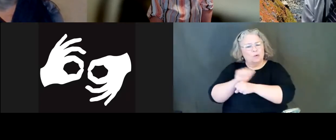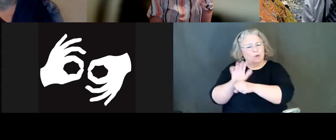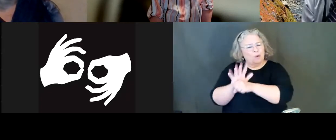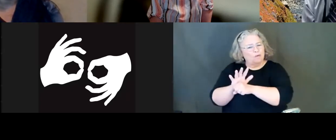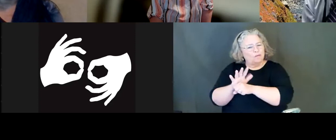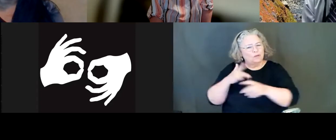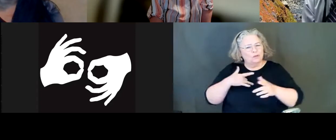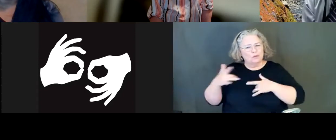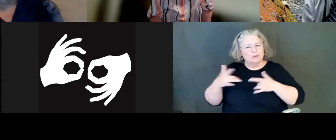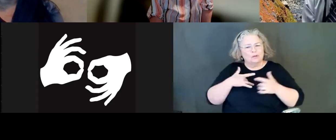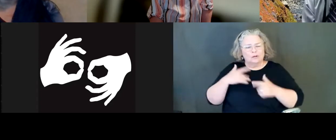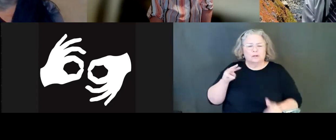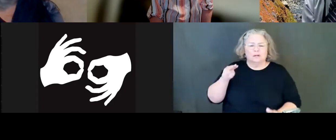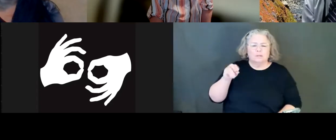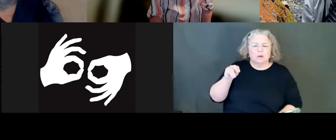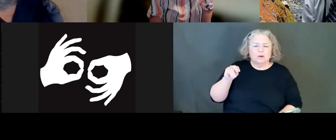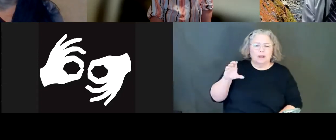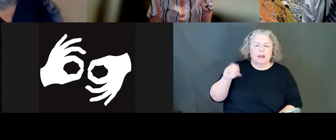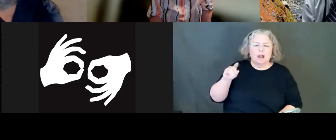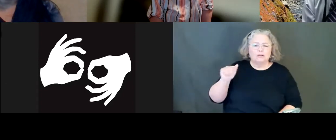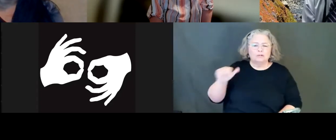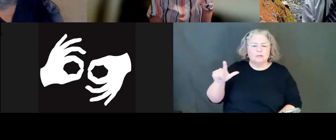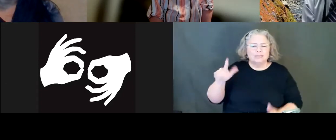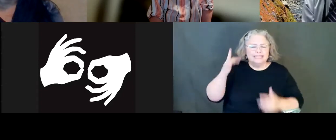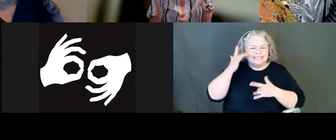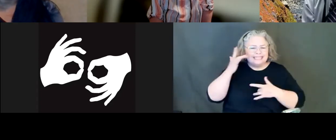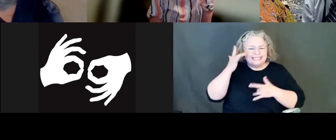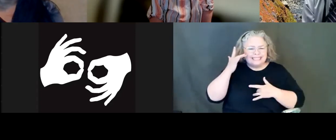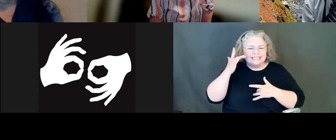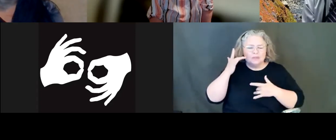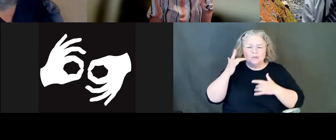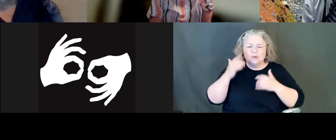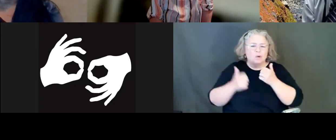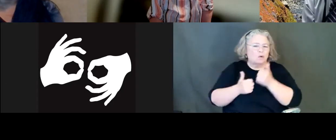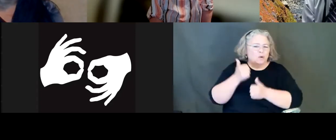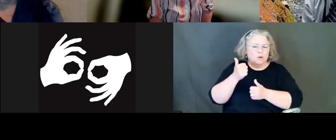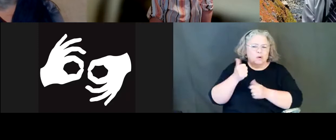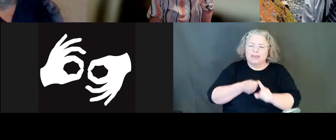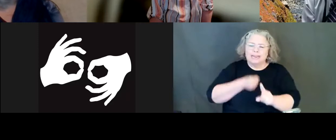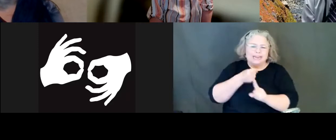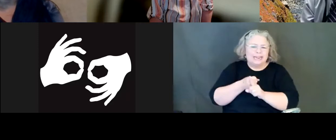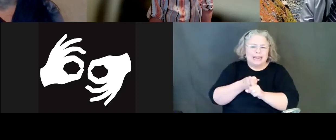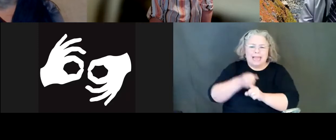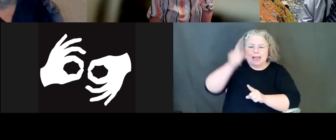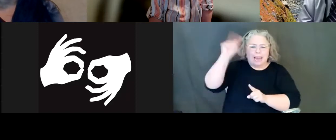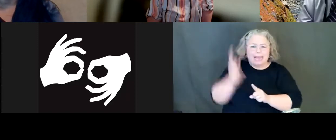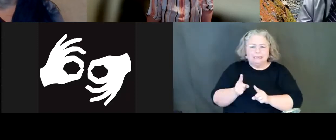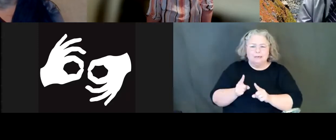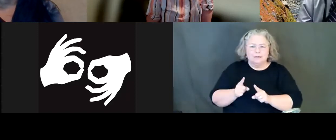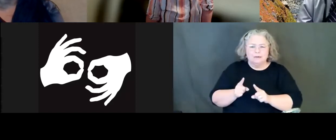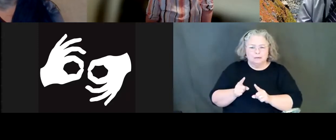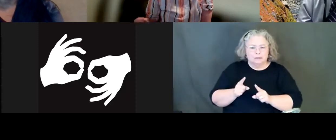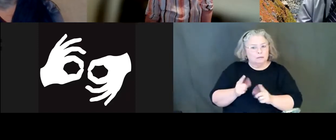where meningococcal disease in 2021 is almost like getting hit by lightning.